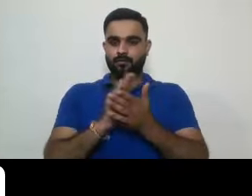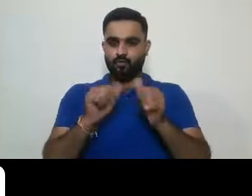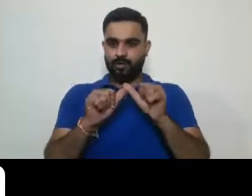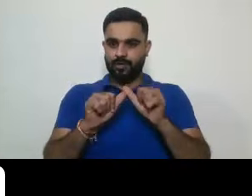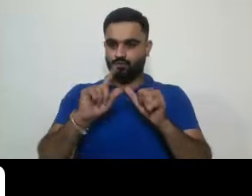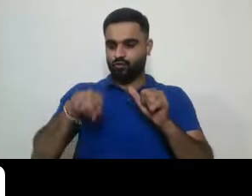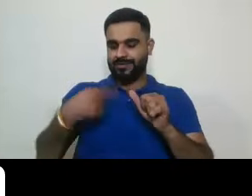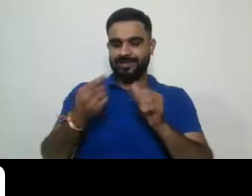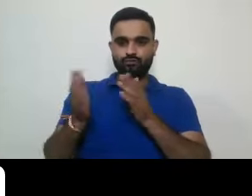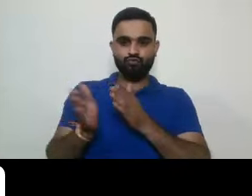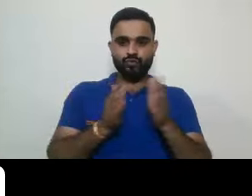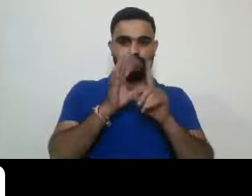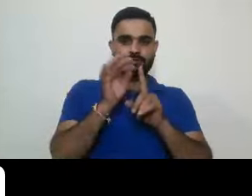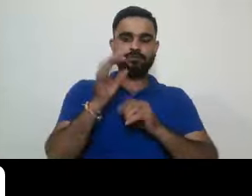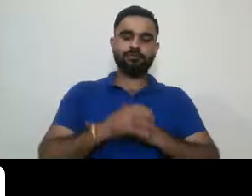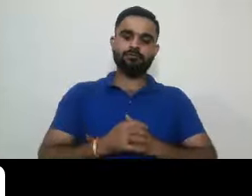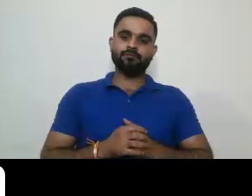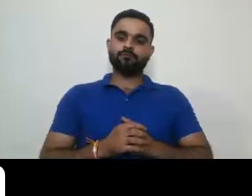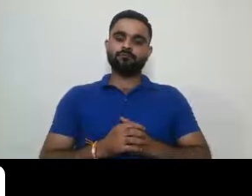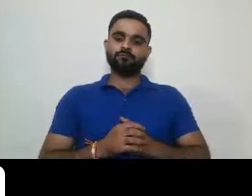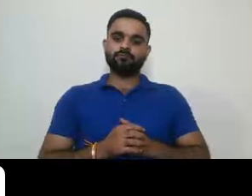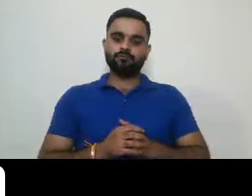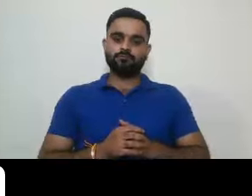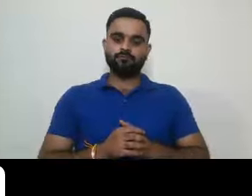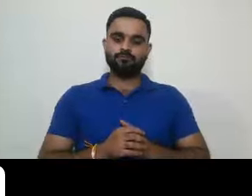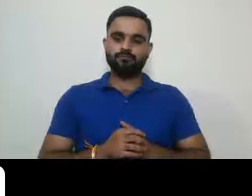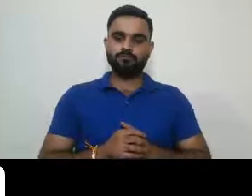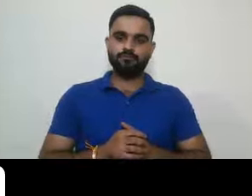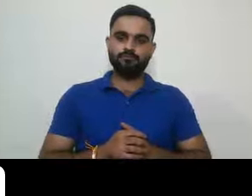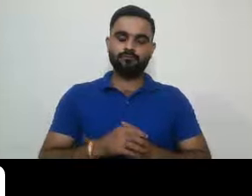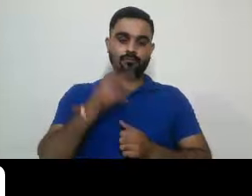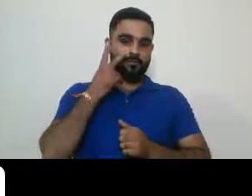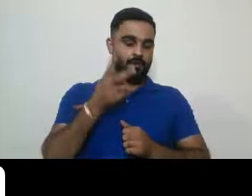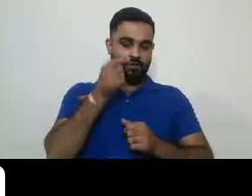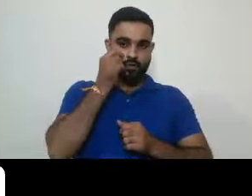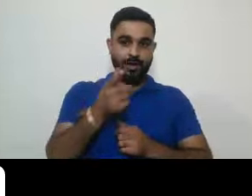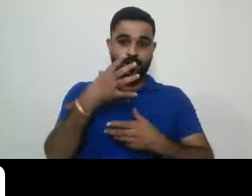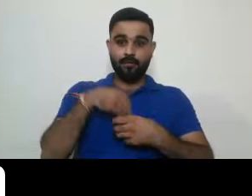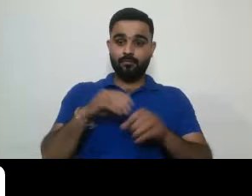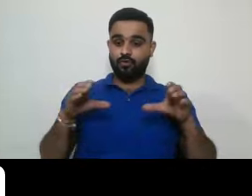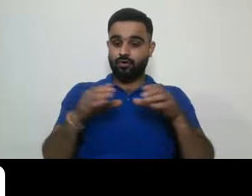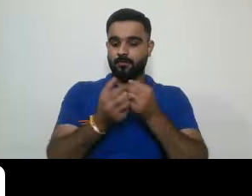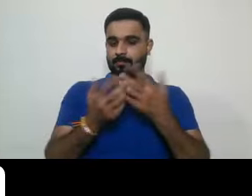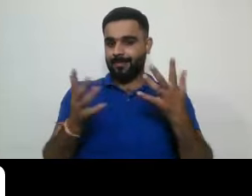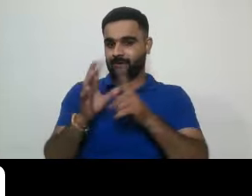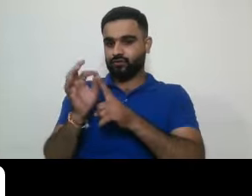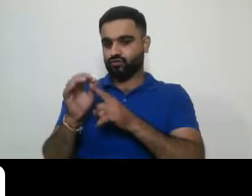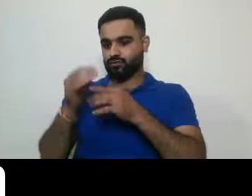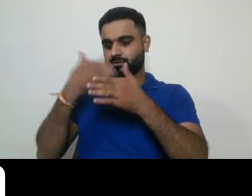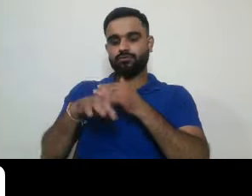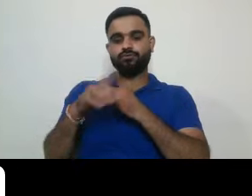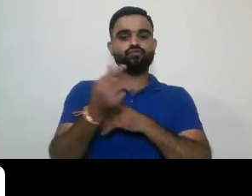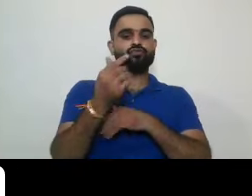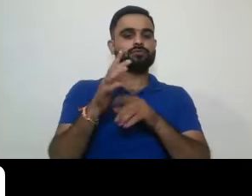with the next slide, please? So you'll be surprised that it can do so many things and we are underutilizing